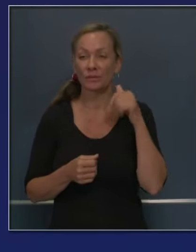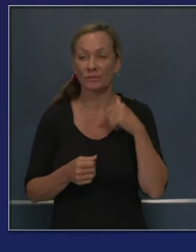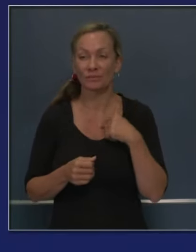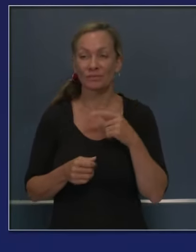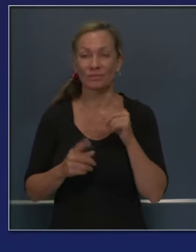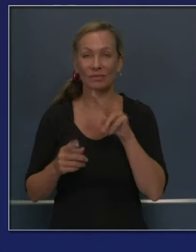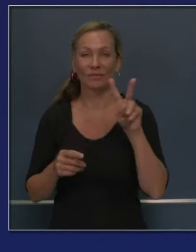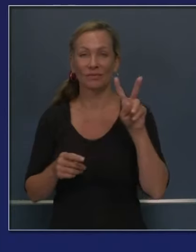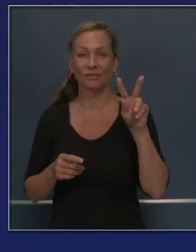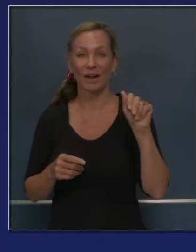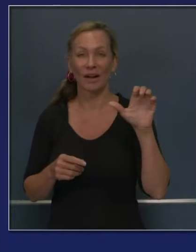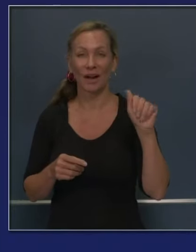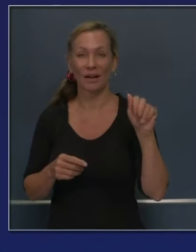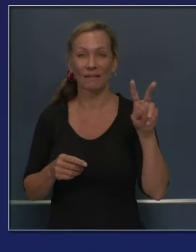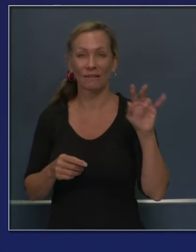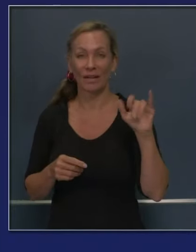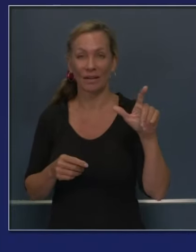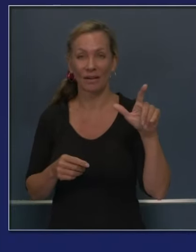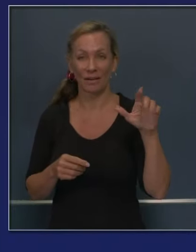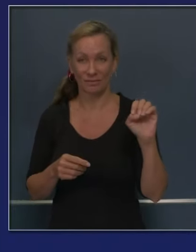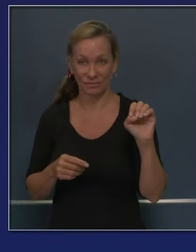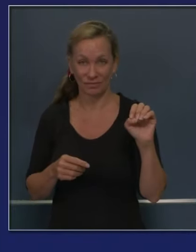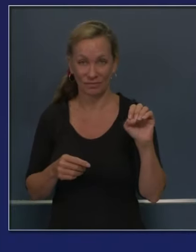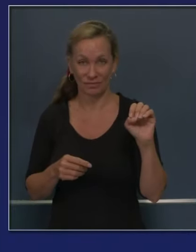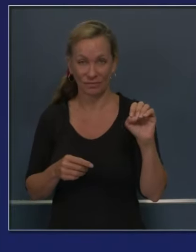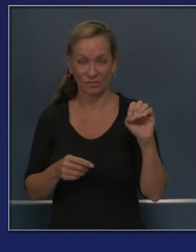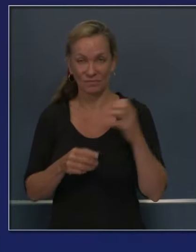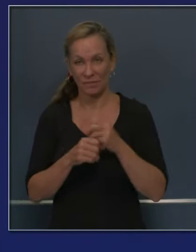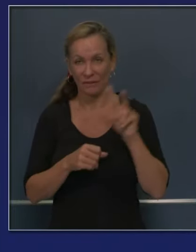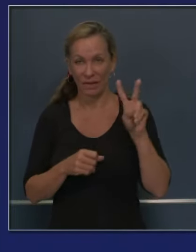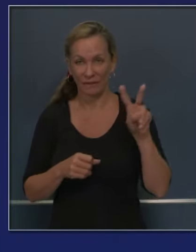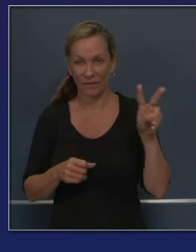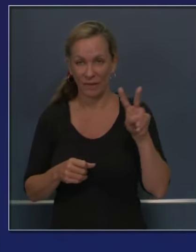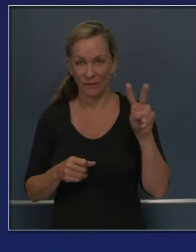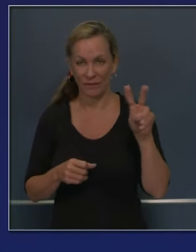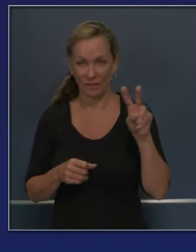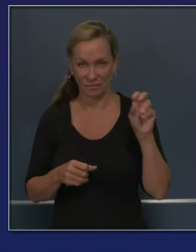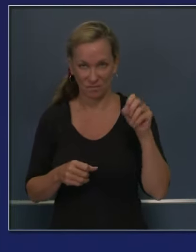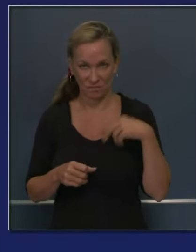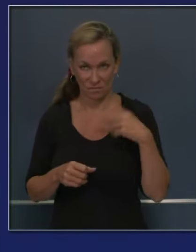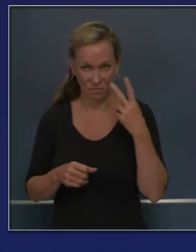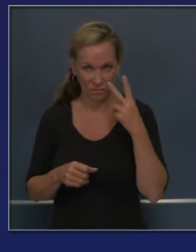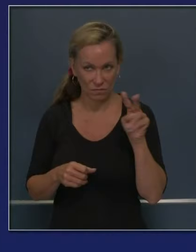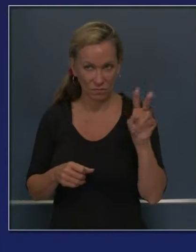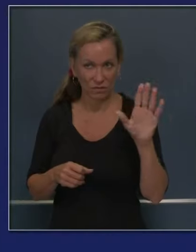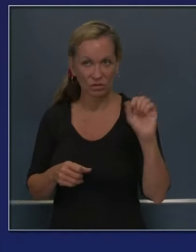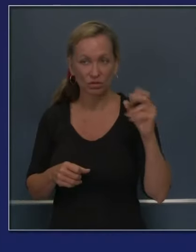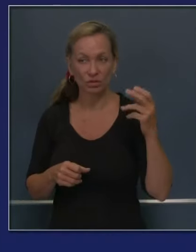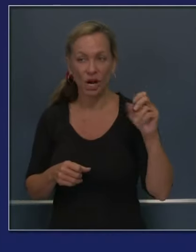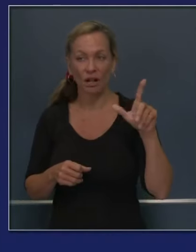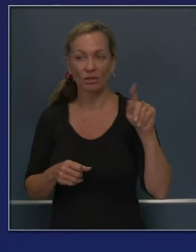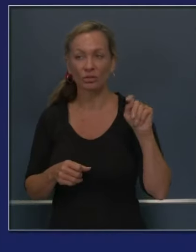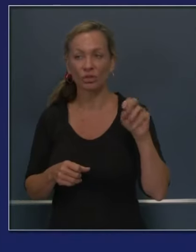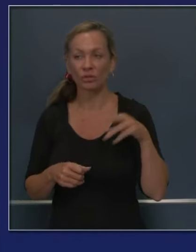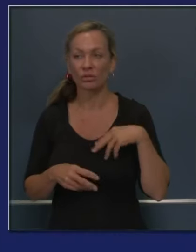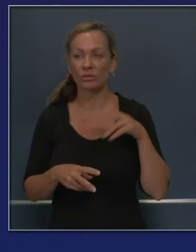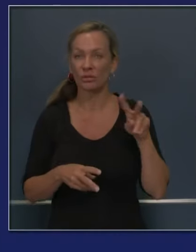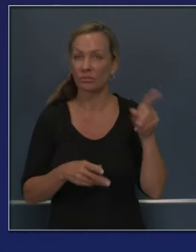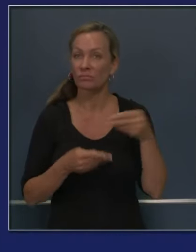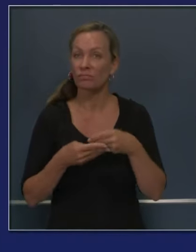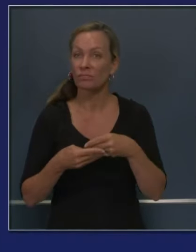to have an opportunity, rather, to see the work that was being done around food preparation. Accordingly, the